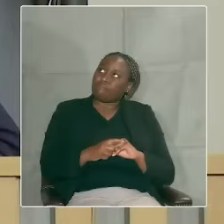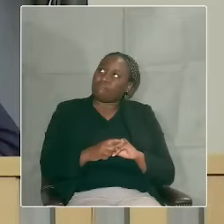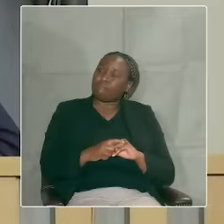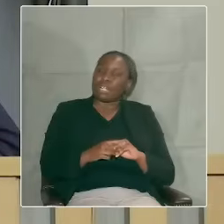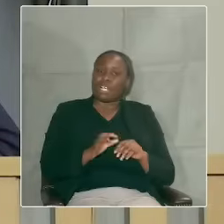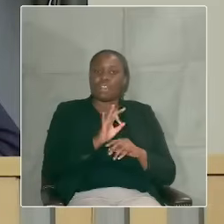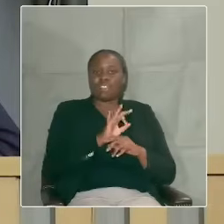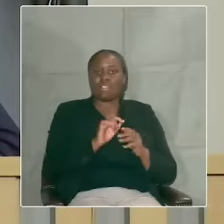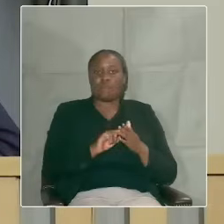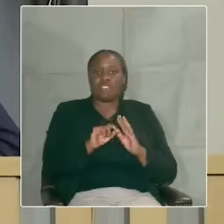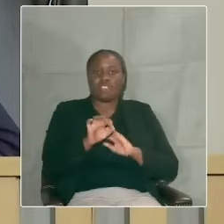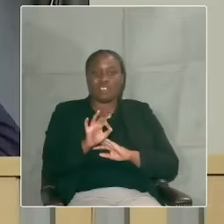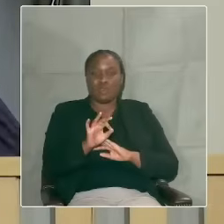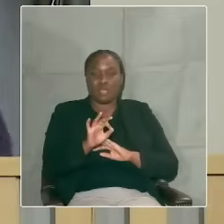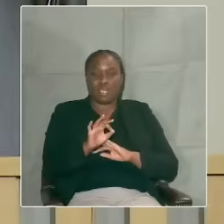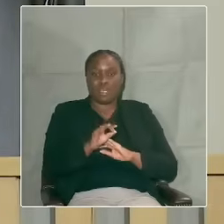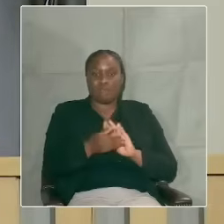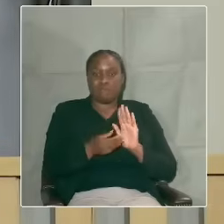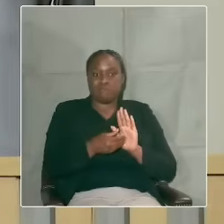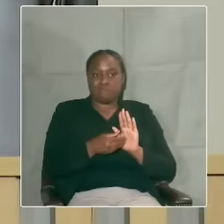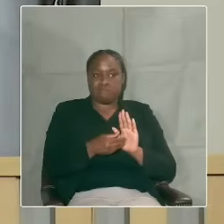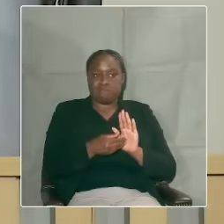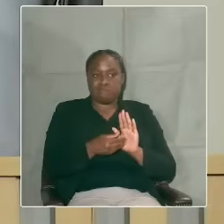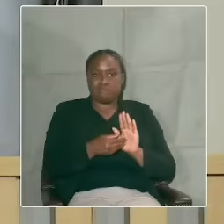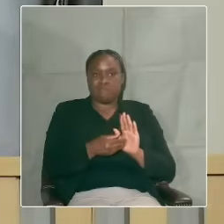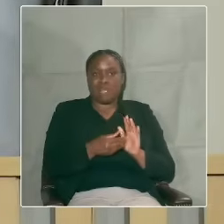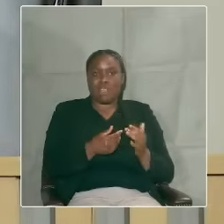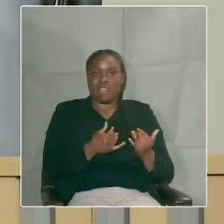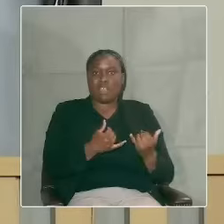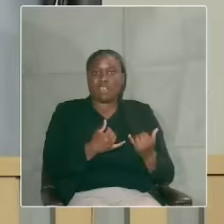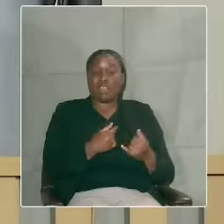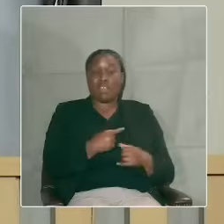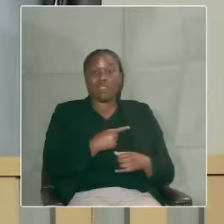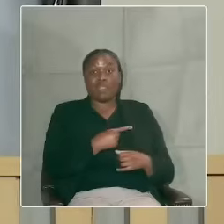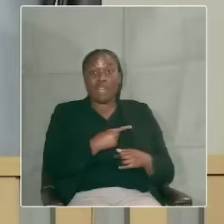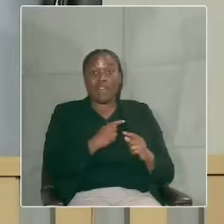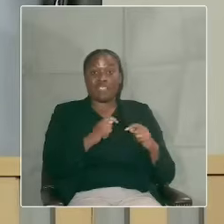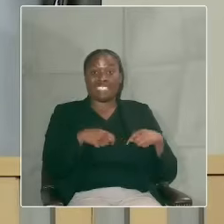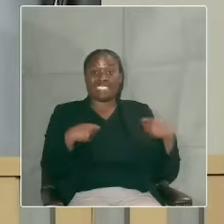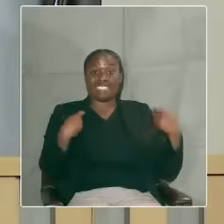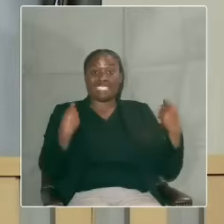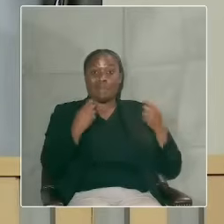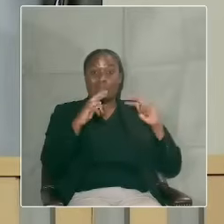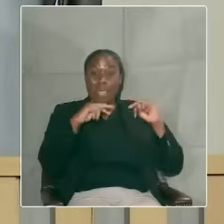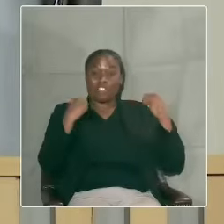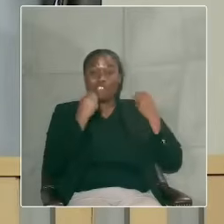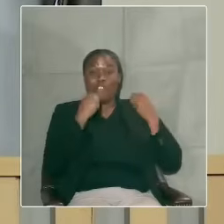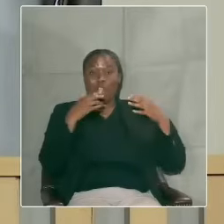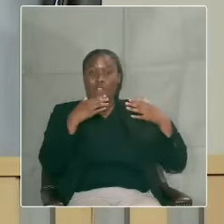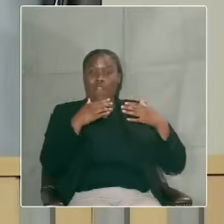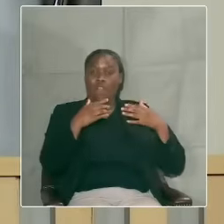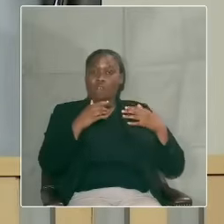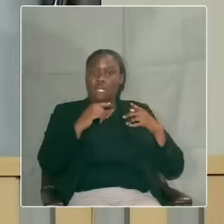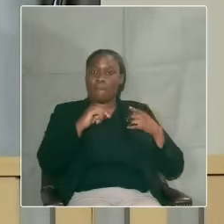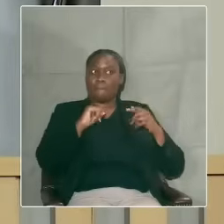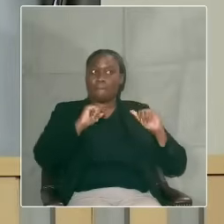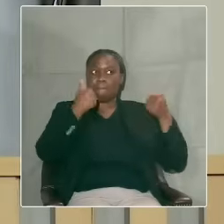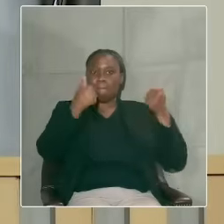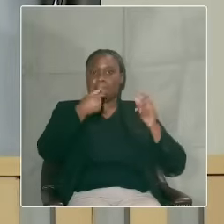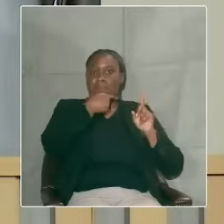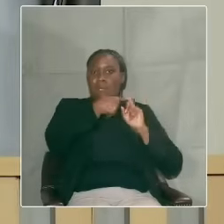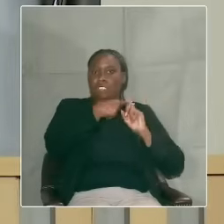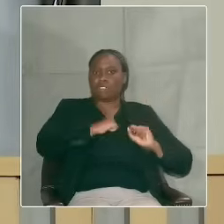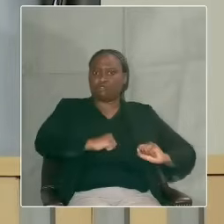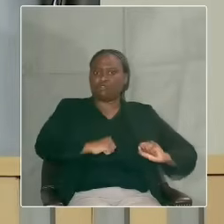in 3.3, you deal with the current strength of the National Task Team. If I can ask you to deal with